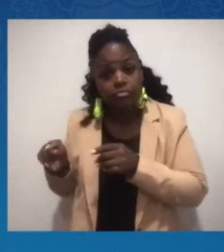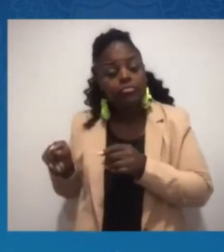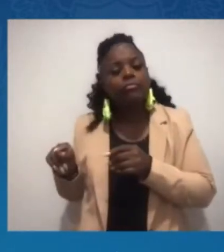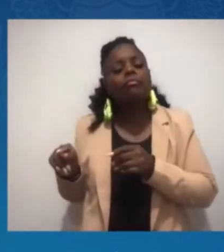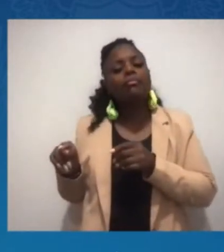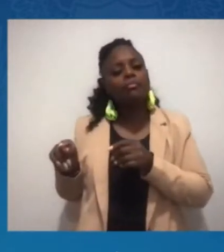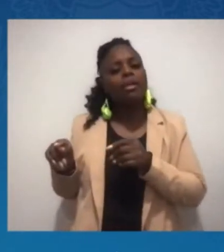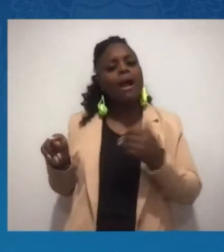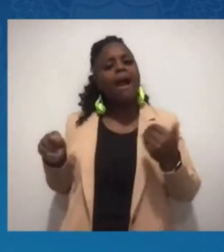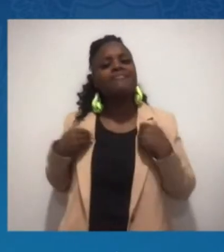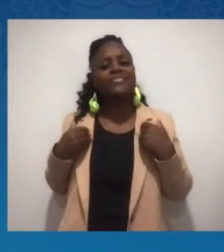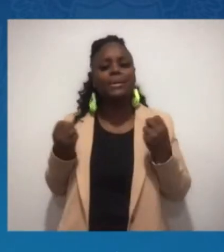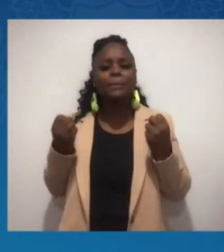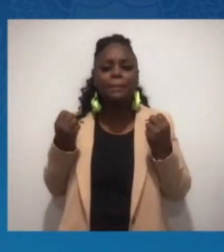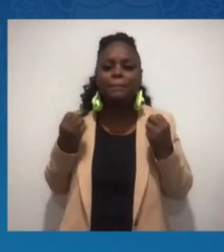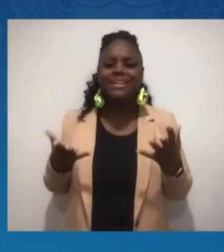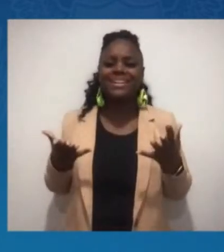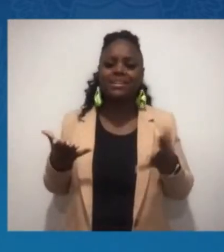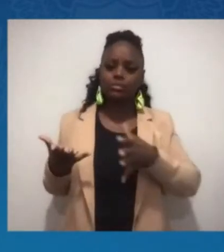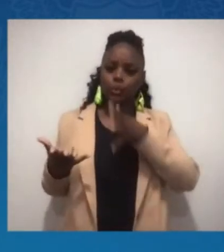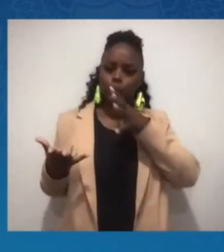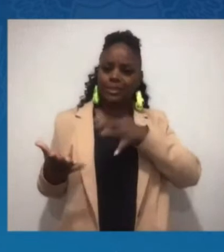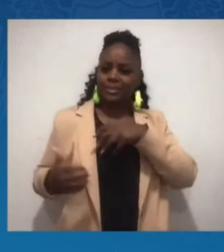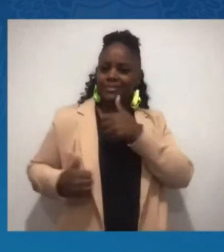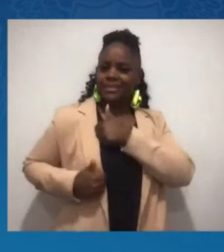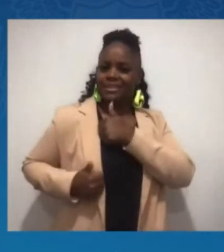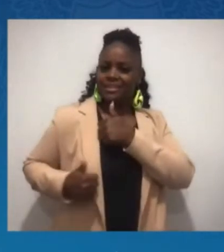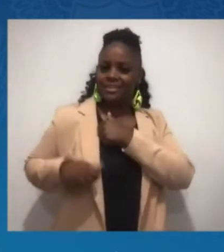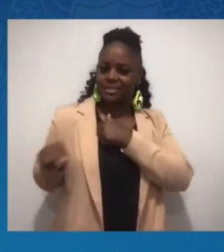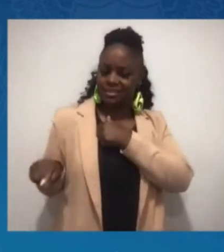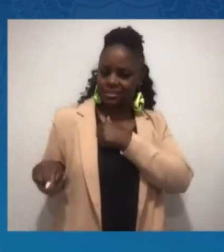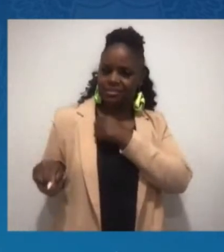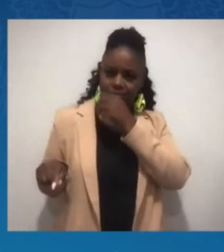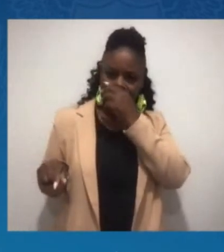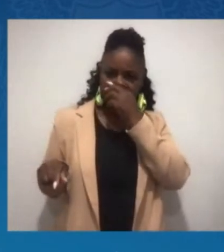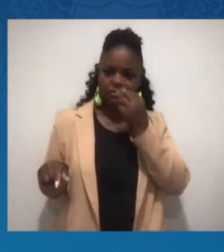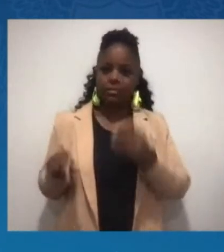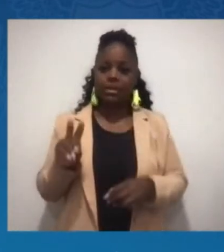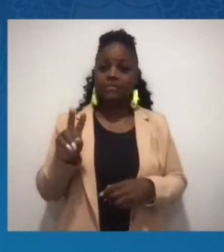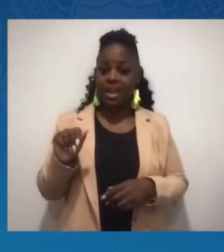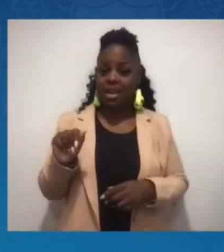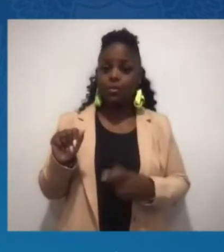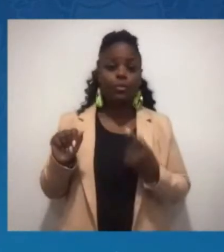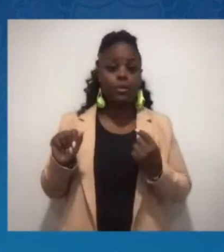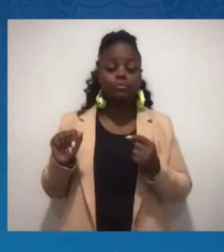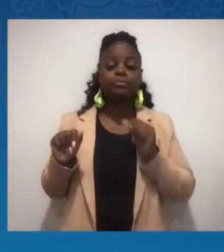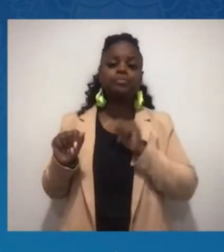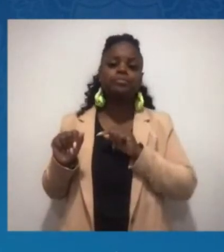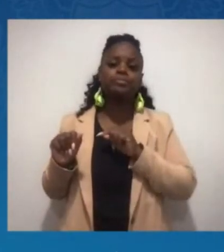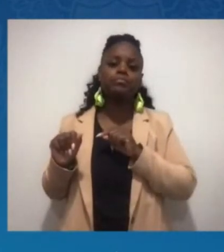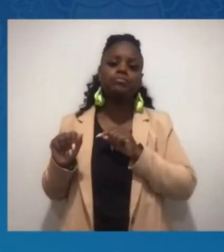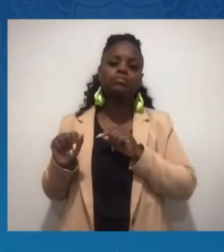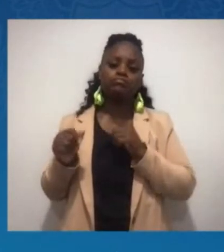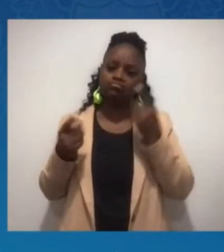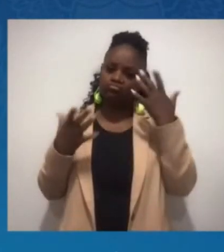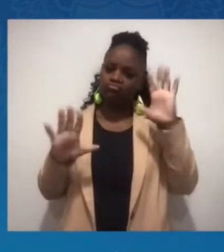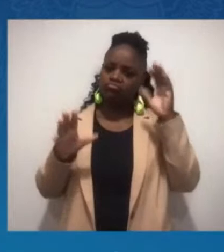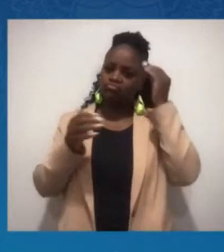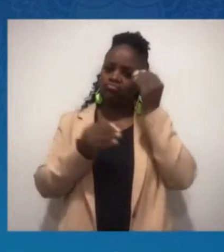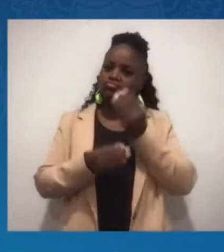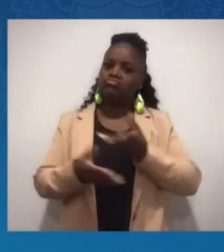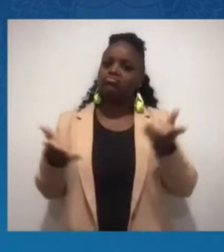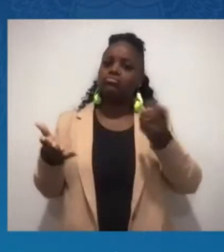And through the VA, there has been an edict that women will be given, when